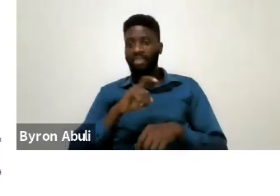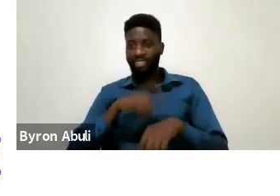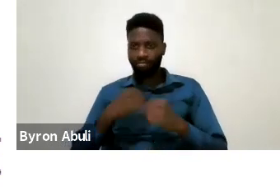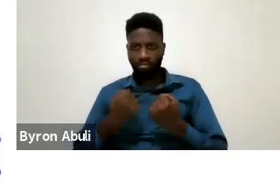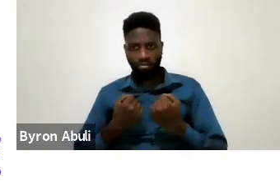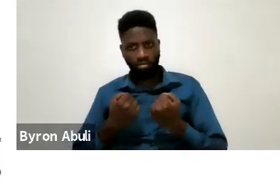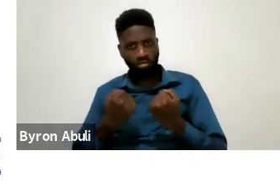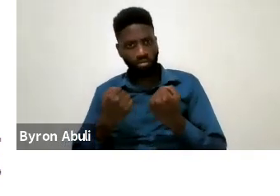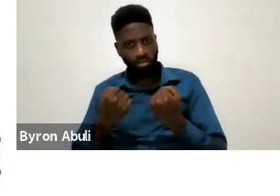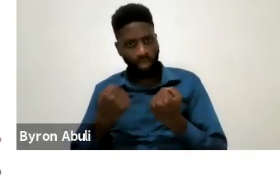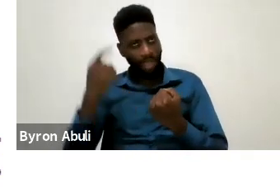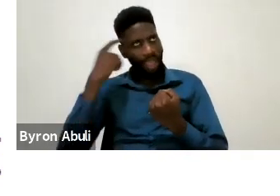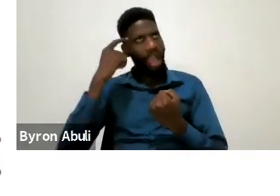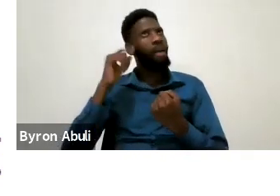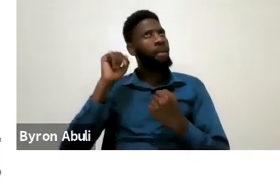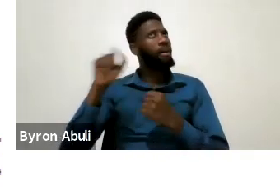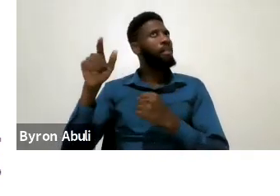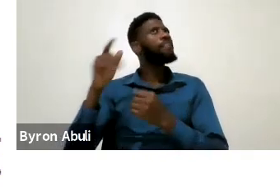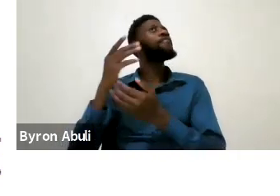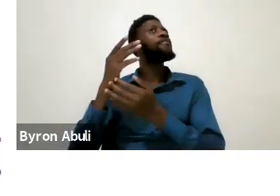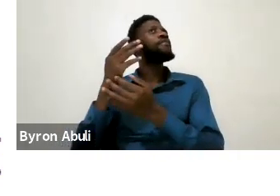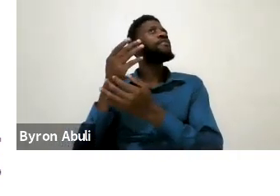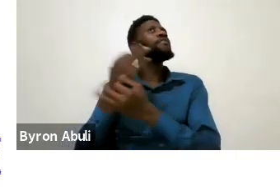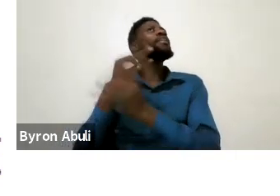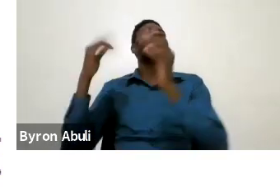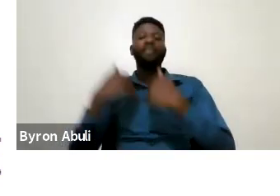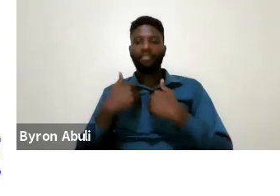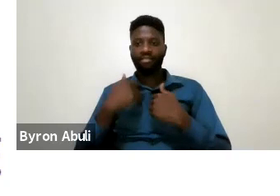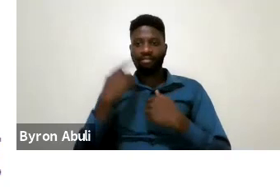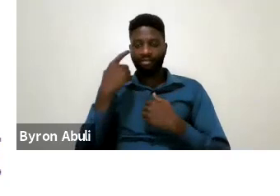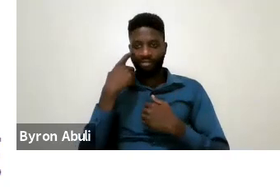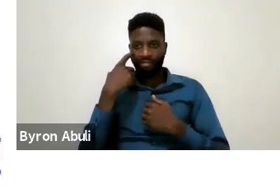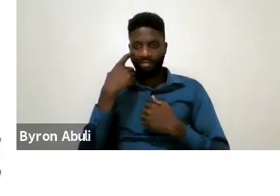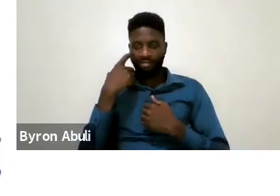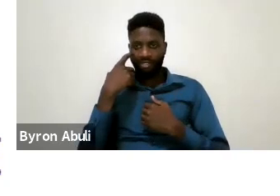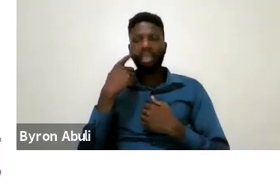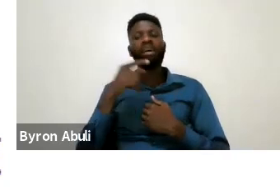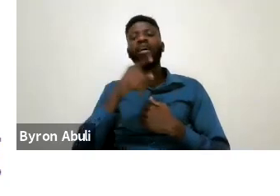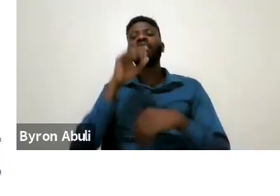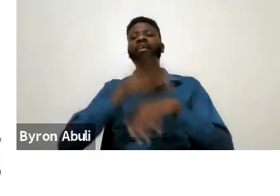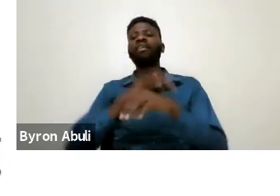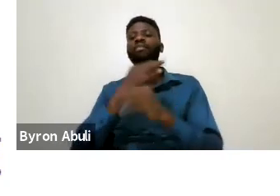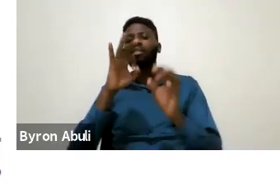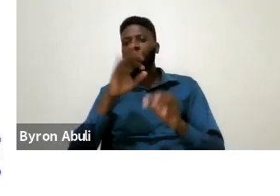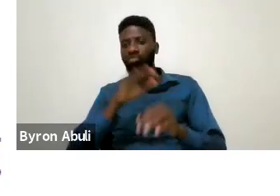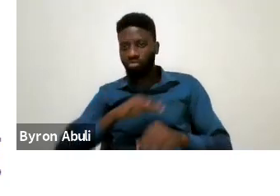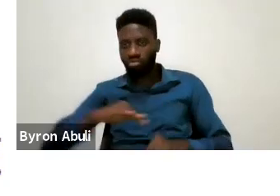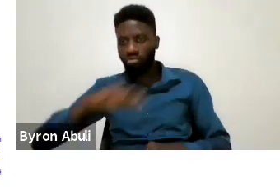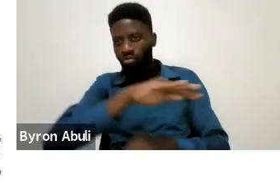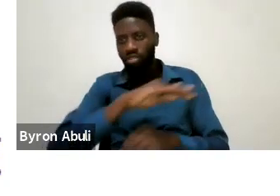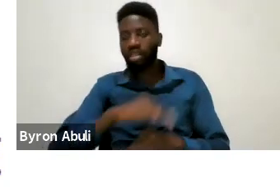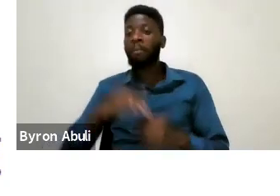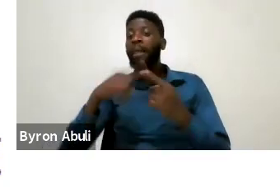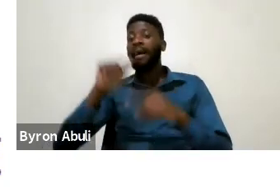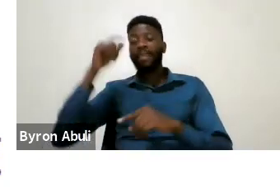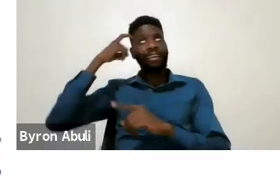just right there. But then you have this person who is driving to the mall saying, hata sitapata parking, hapa ni kuzunguka tu. And you will find